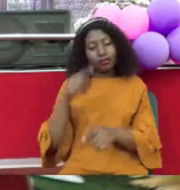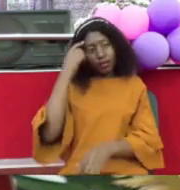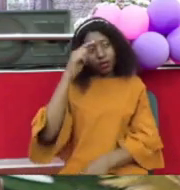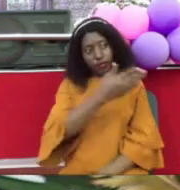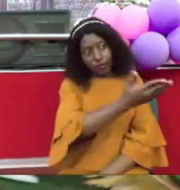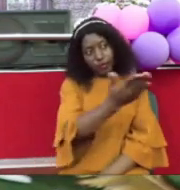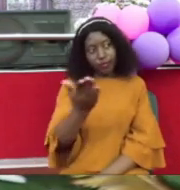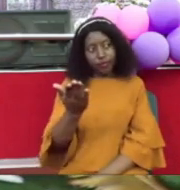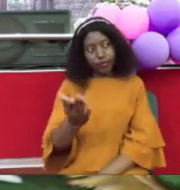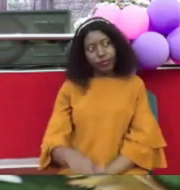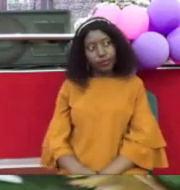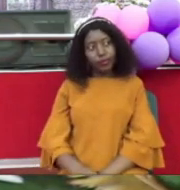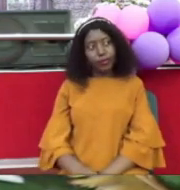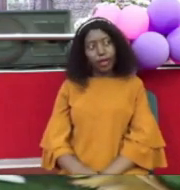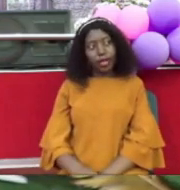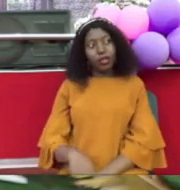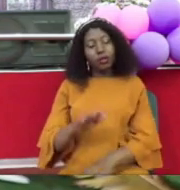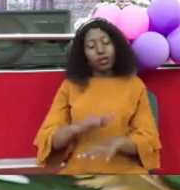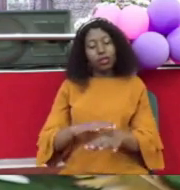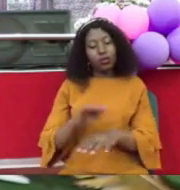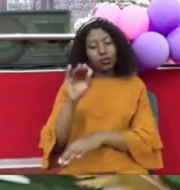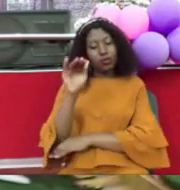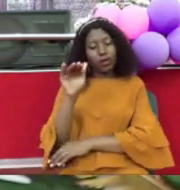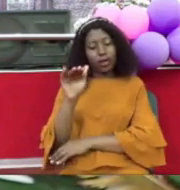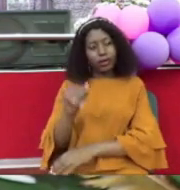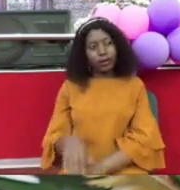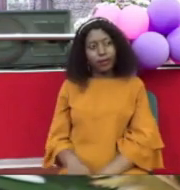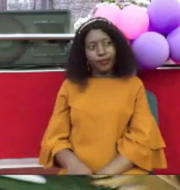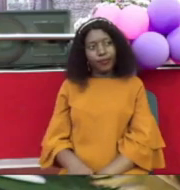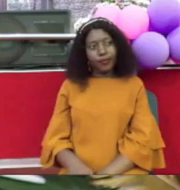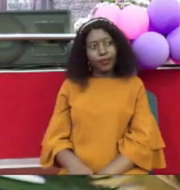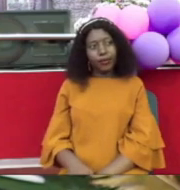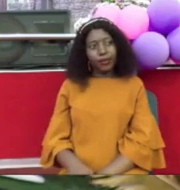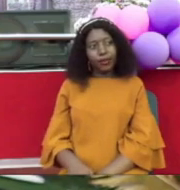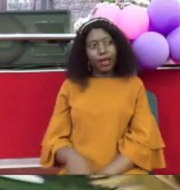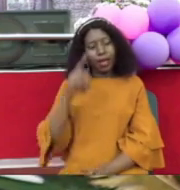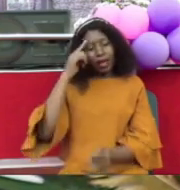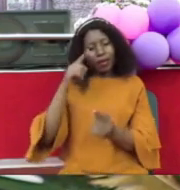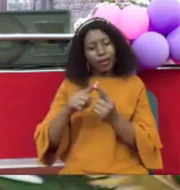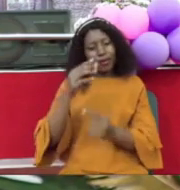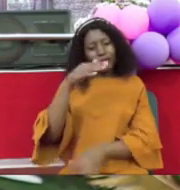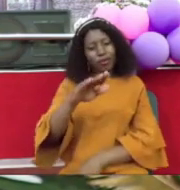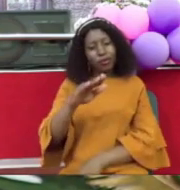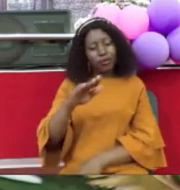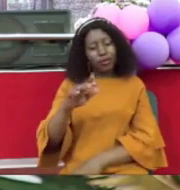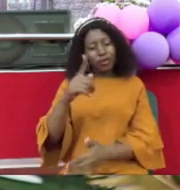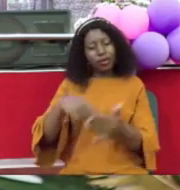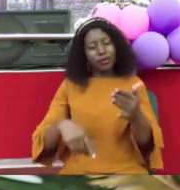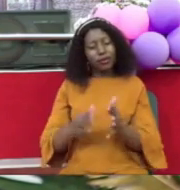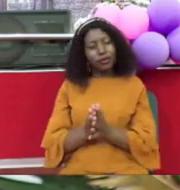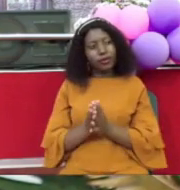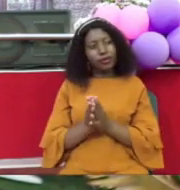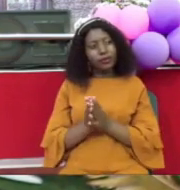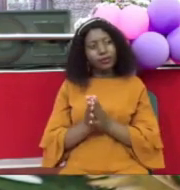mipango kwako. And it's just good to ask. Ni vema kuuliza. What is your purpose for existing? Makusudi yako ya kuishi